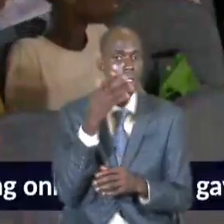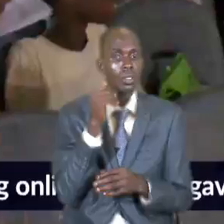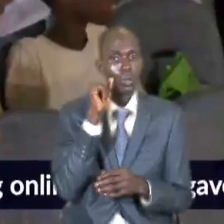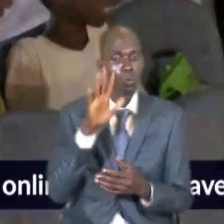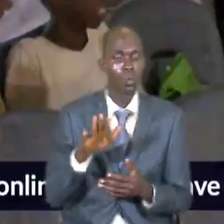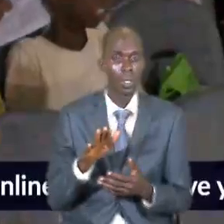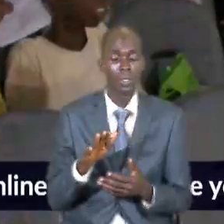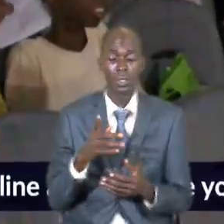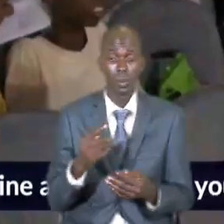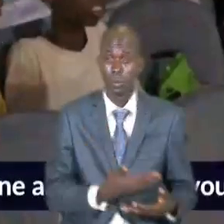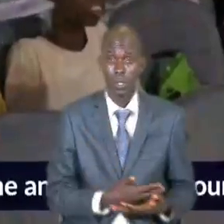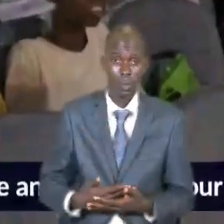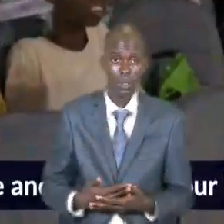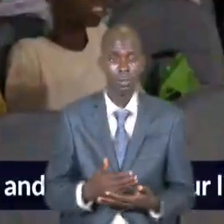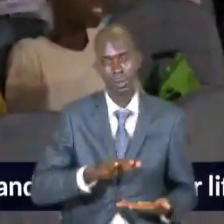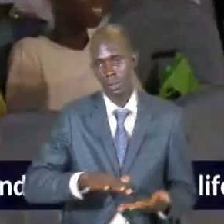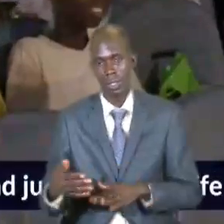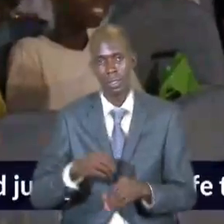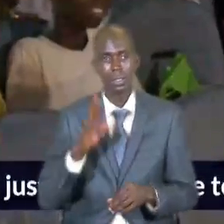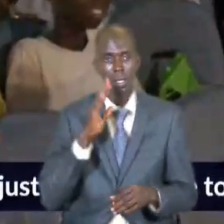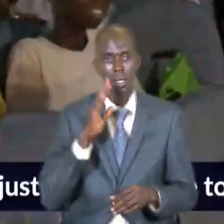her told that woman,